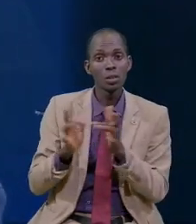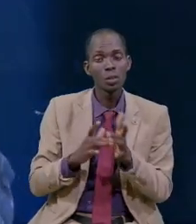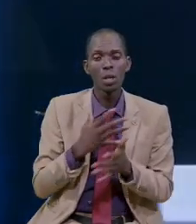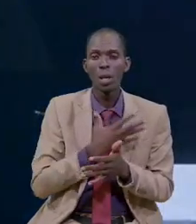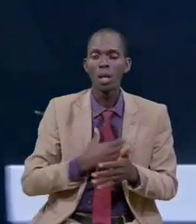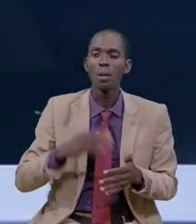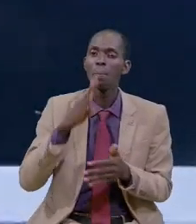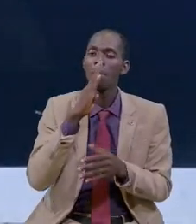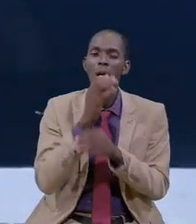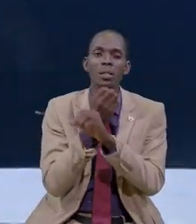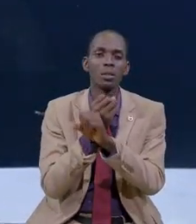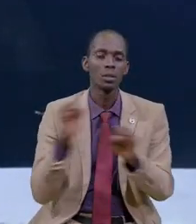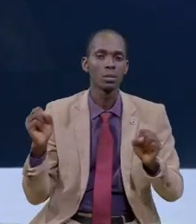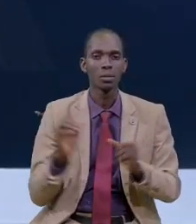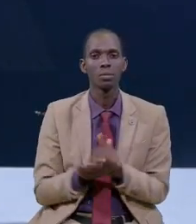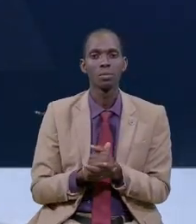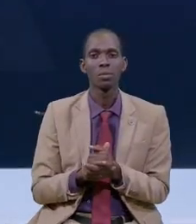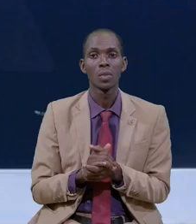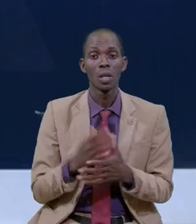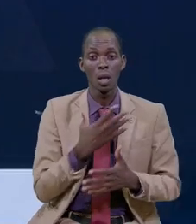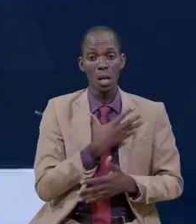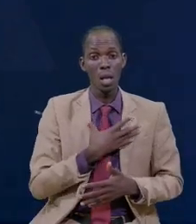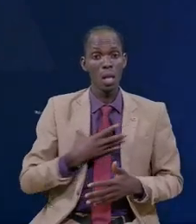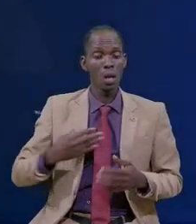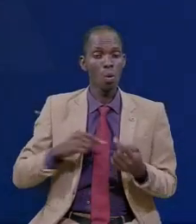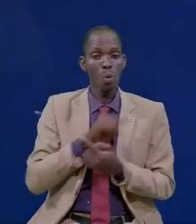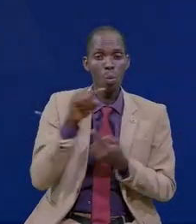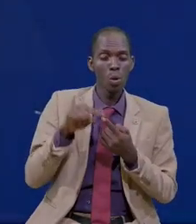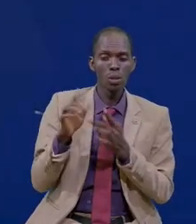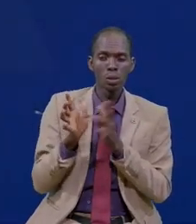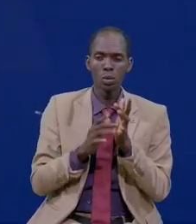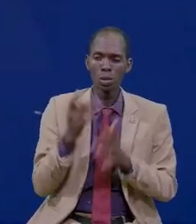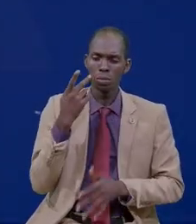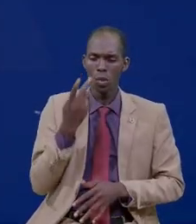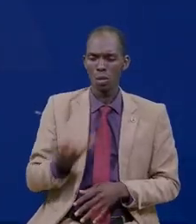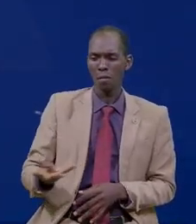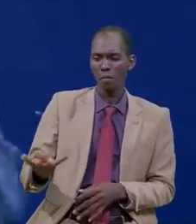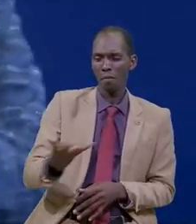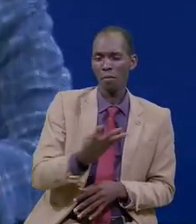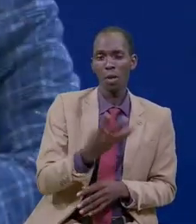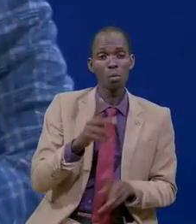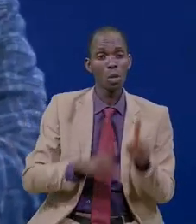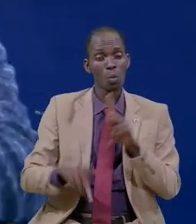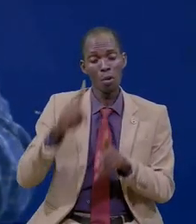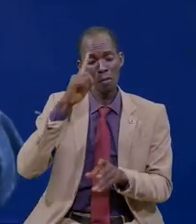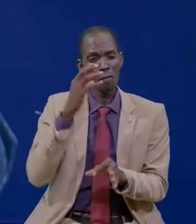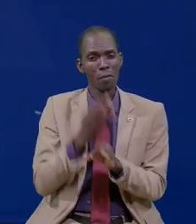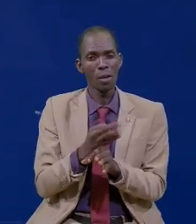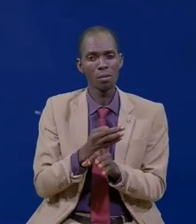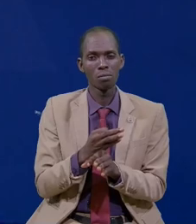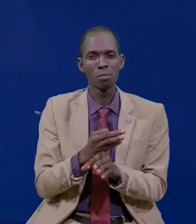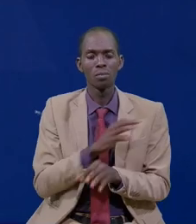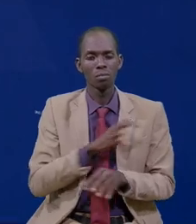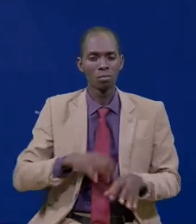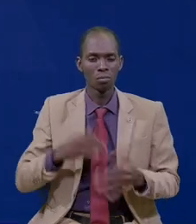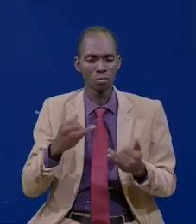croire au Seigneur Jésus pour être and sauvé. So, when Jesus saw their faith, he said to the man who was